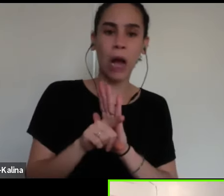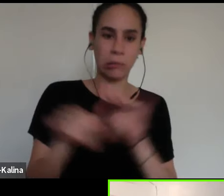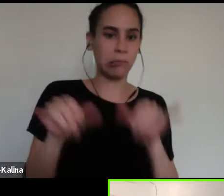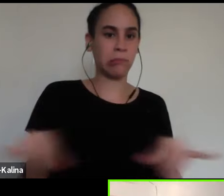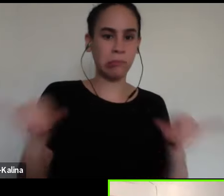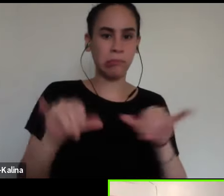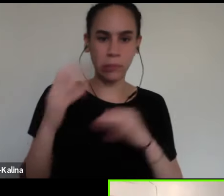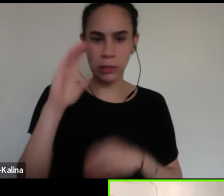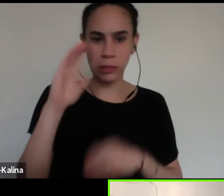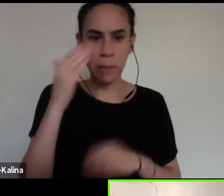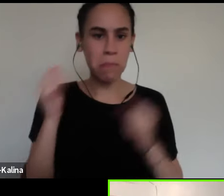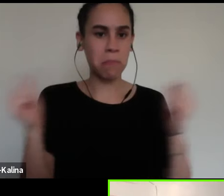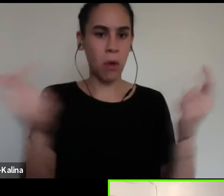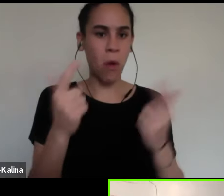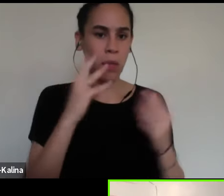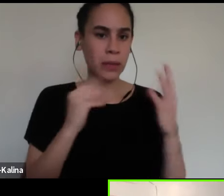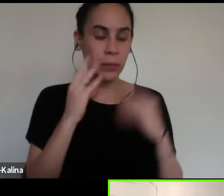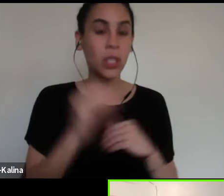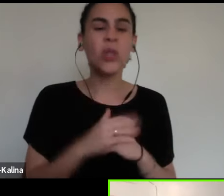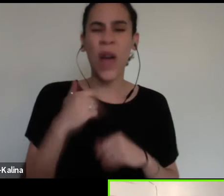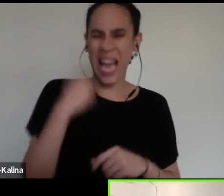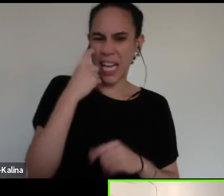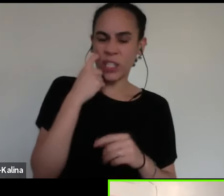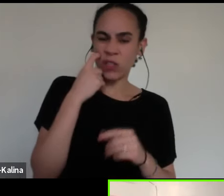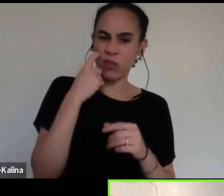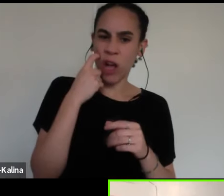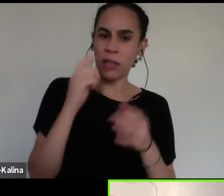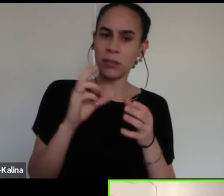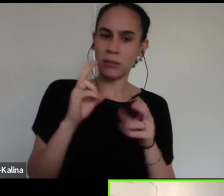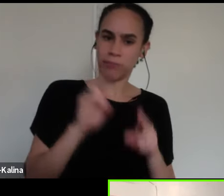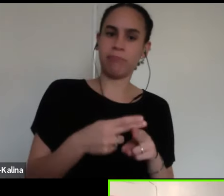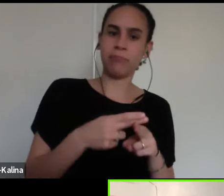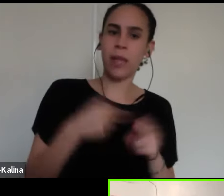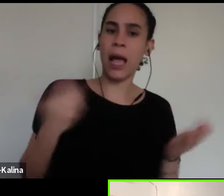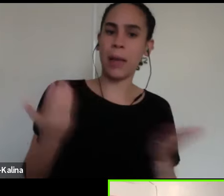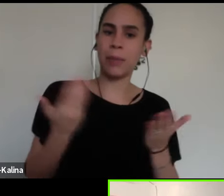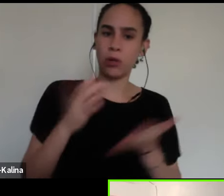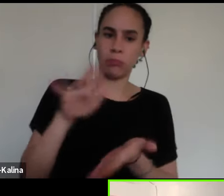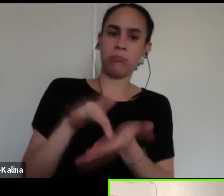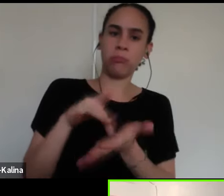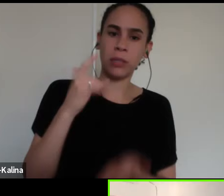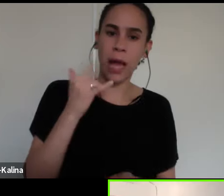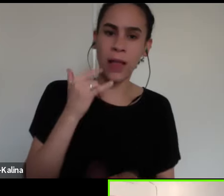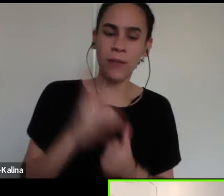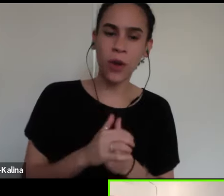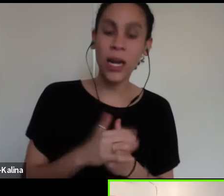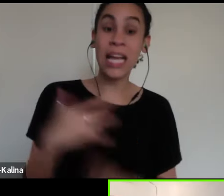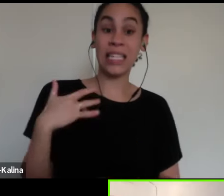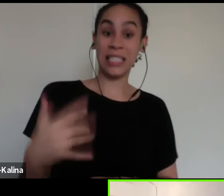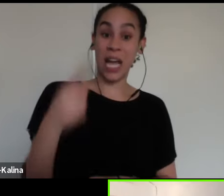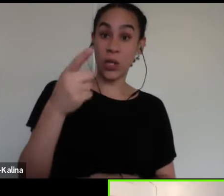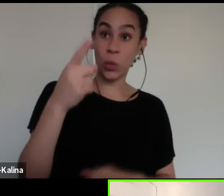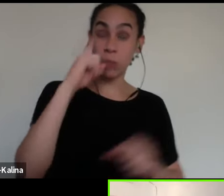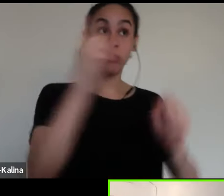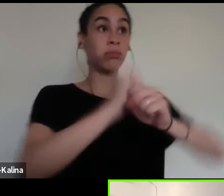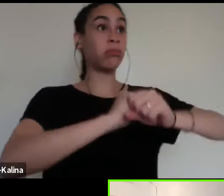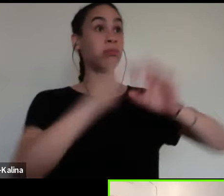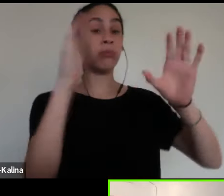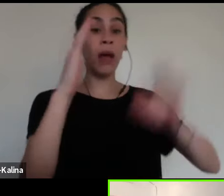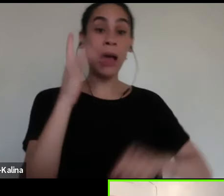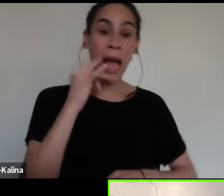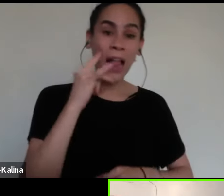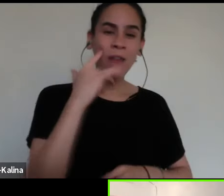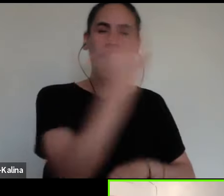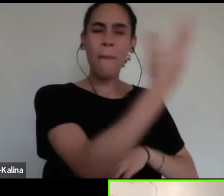right here in the heart of California. And typically, when you think of California, you think palm trees and beaches and